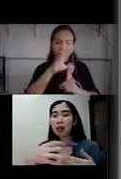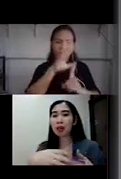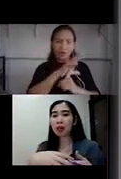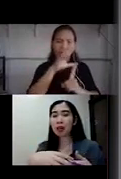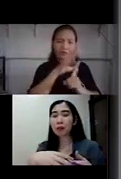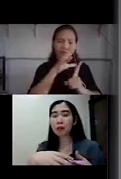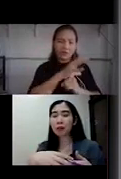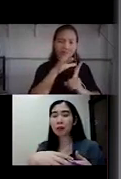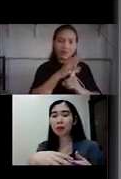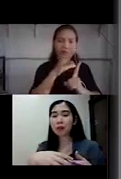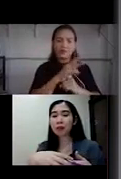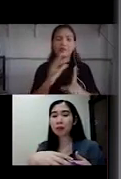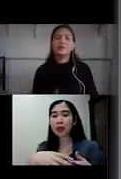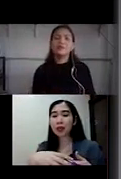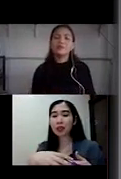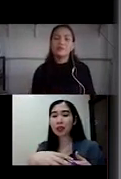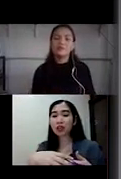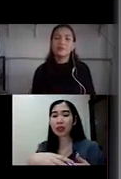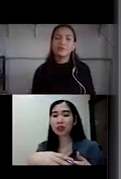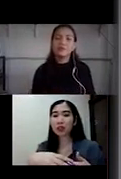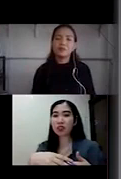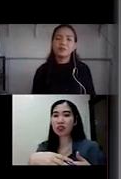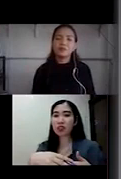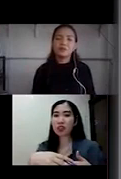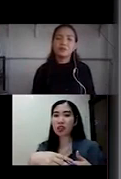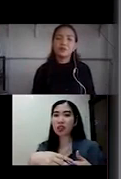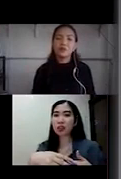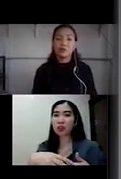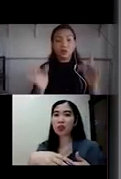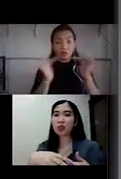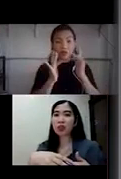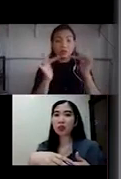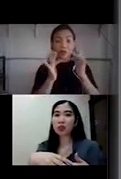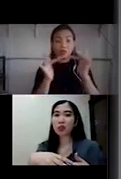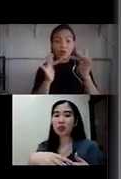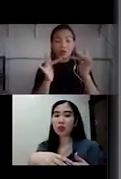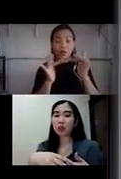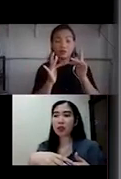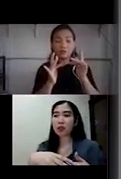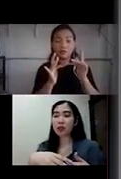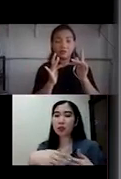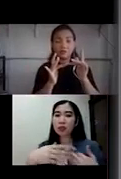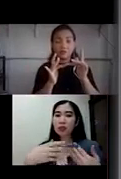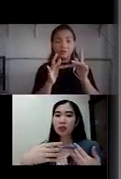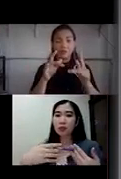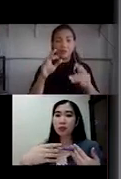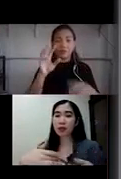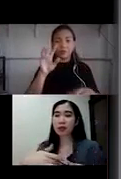parang parang online version lang siya nung Word documents,